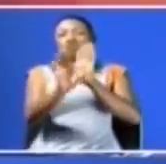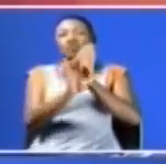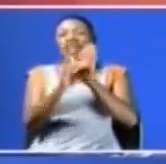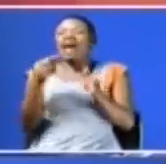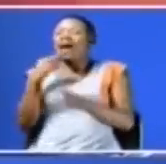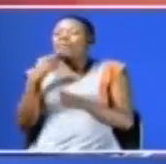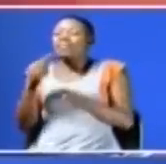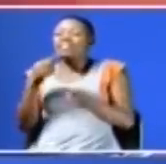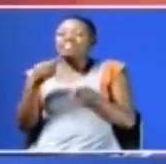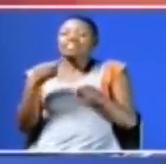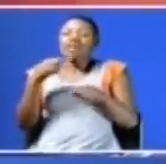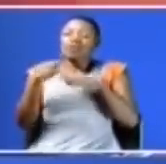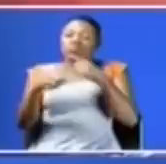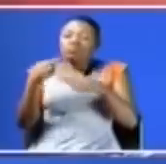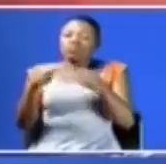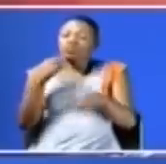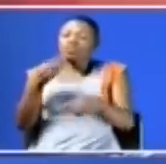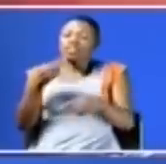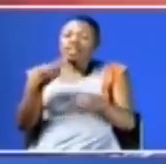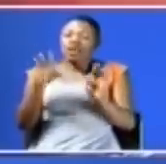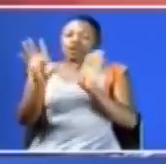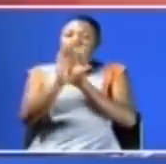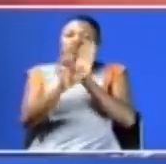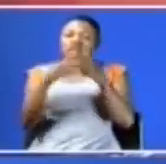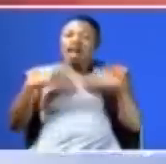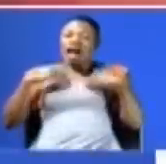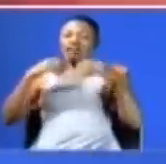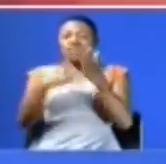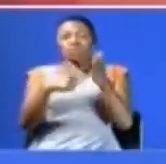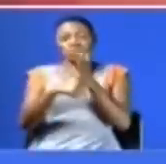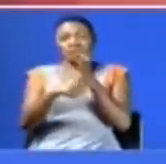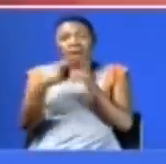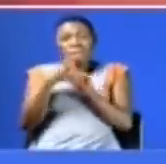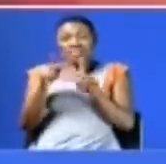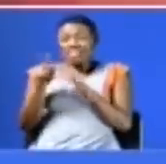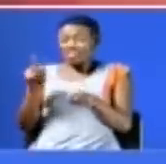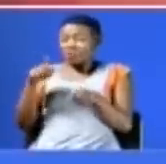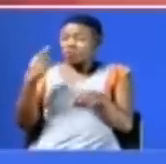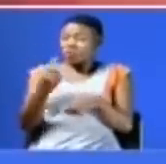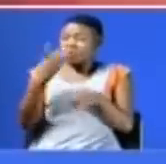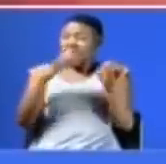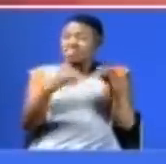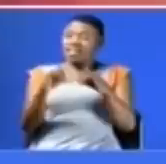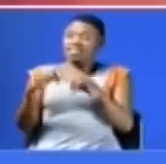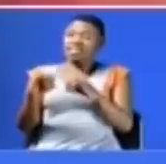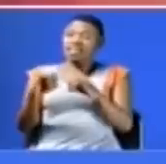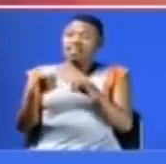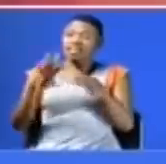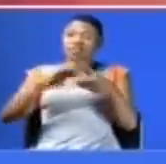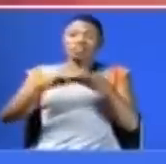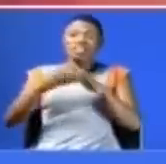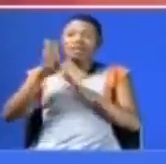a problem. So it's not really. So I think many of us get the perception that this attempt to try and create